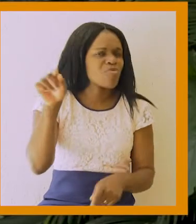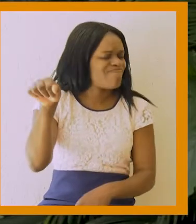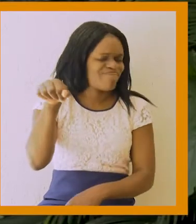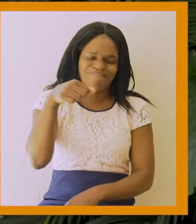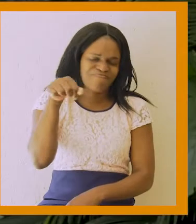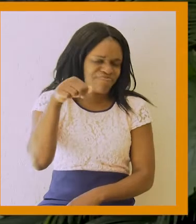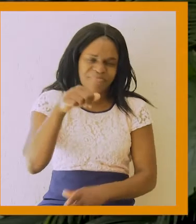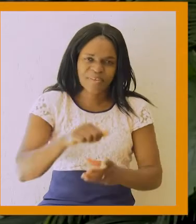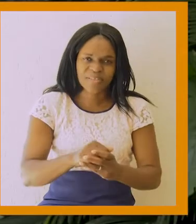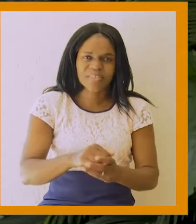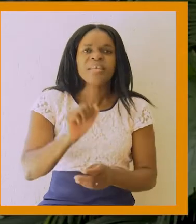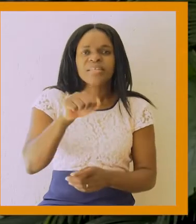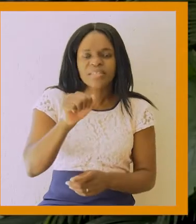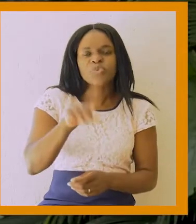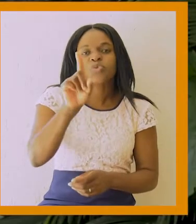a homegrown